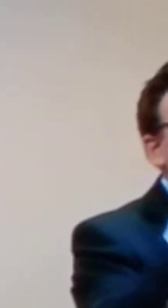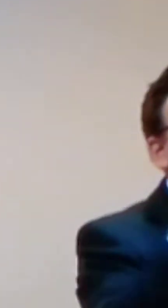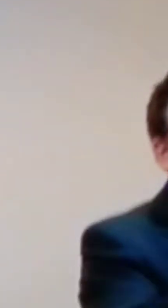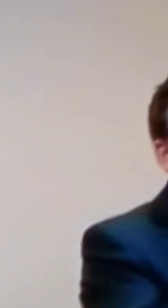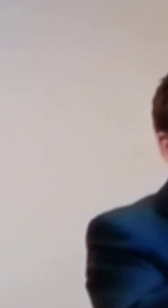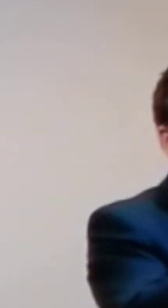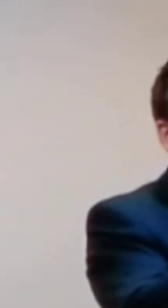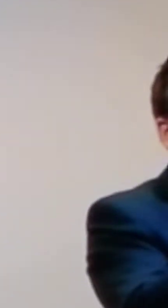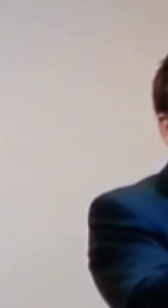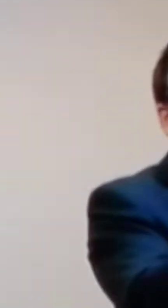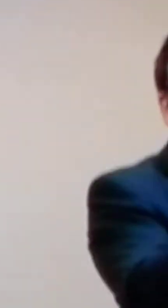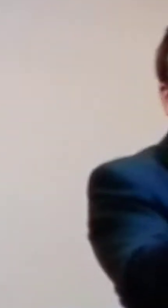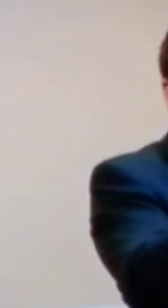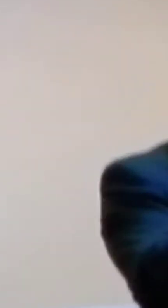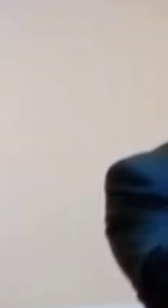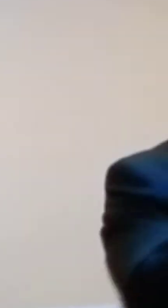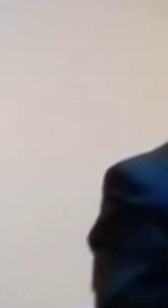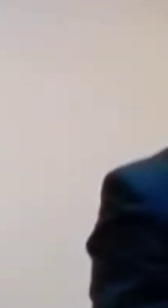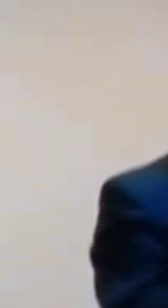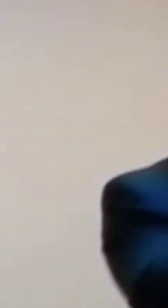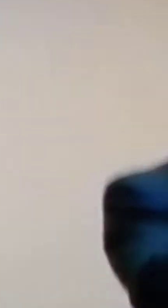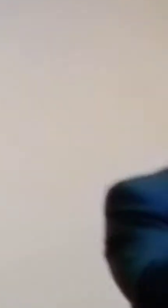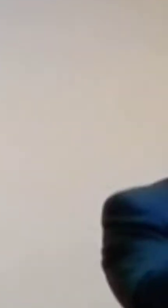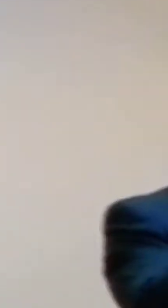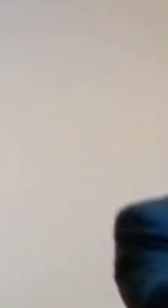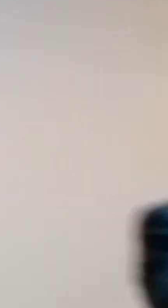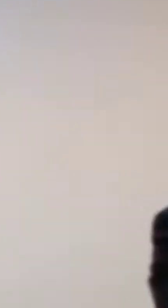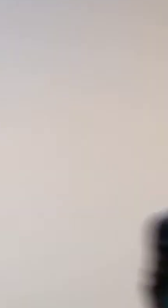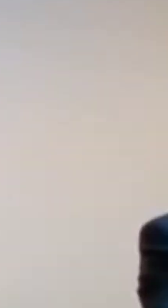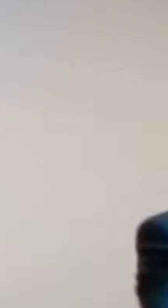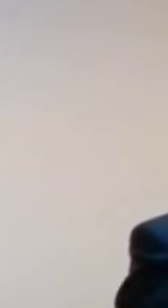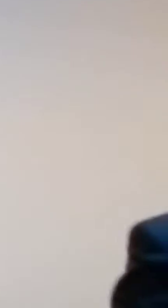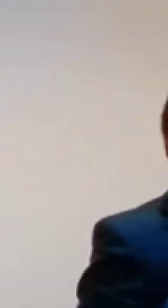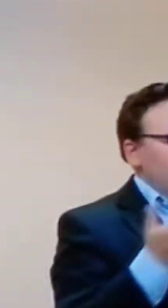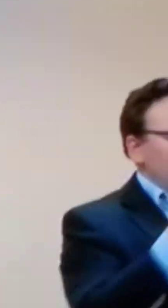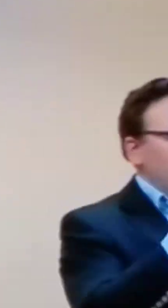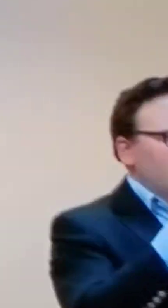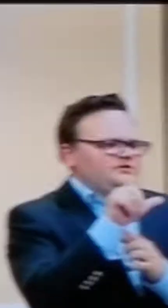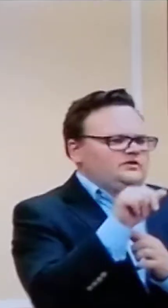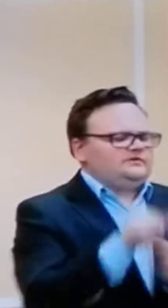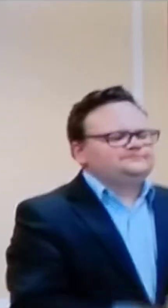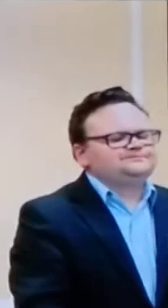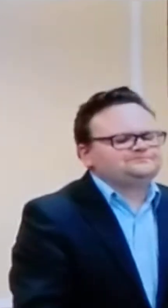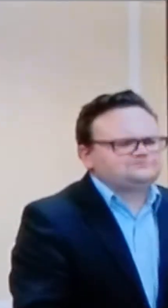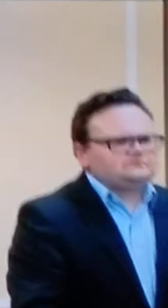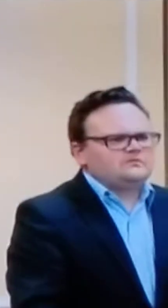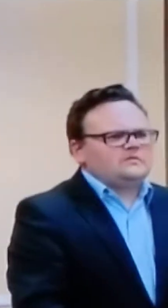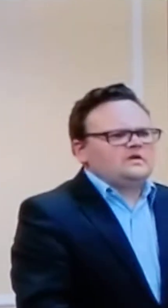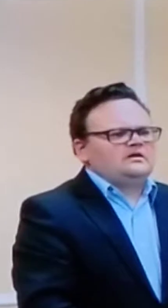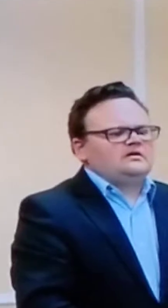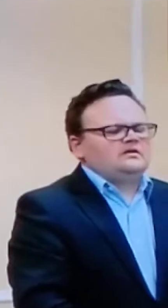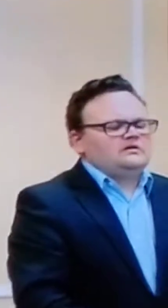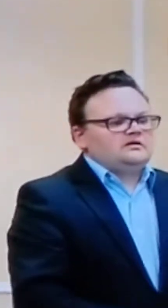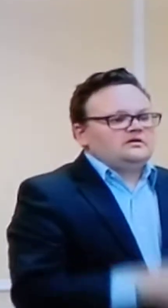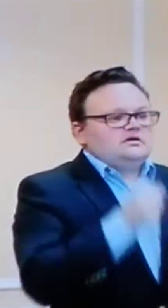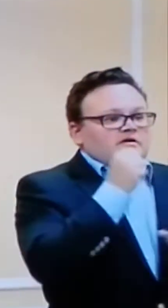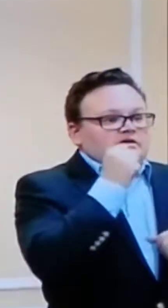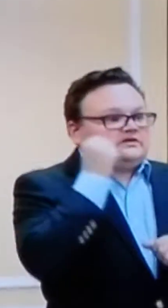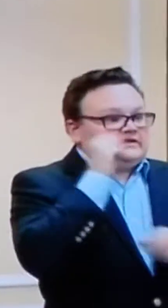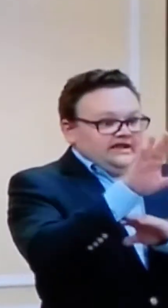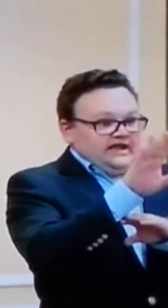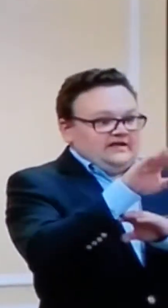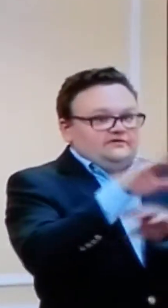92 cases, 173 of which are residents of the state of Florida. So yesterday